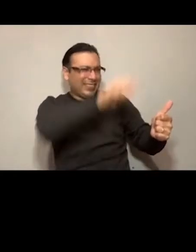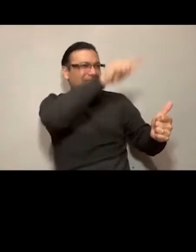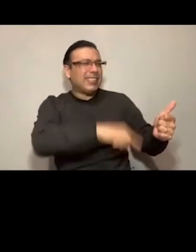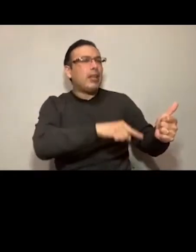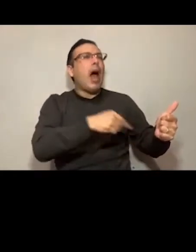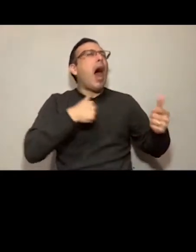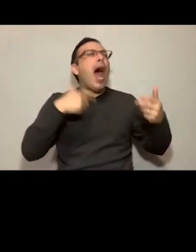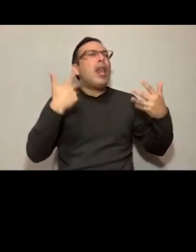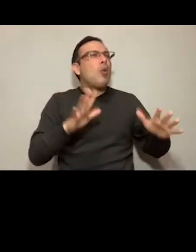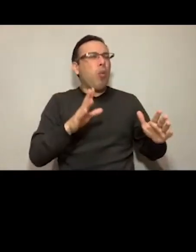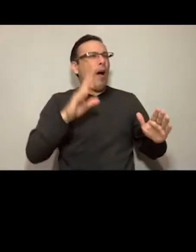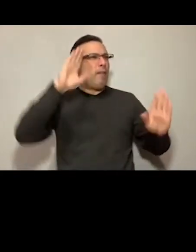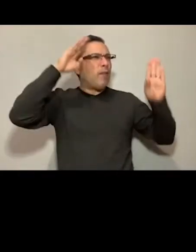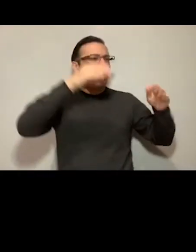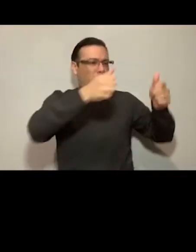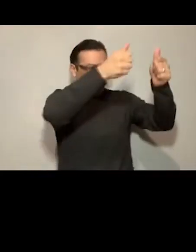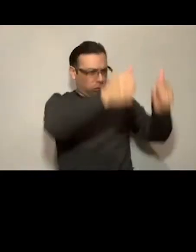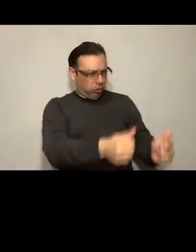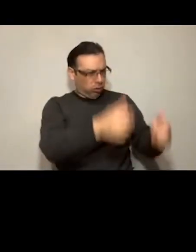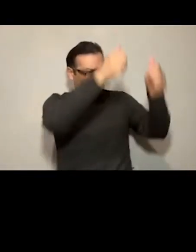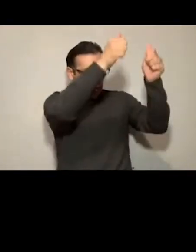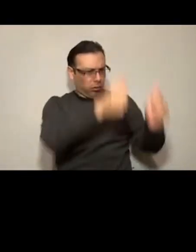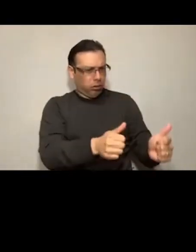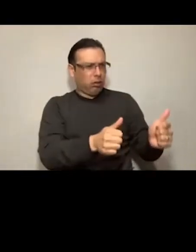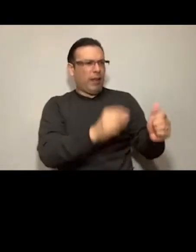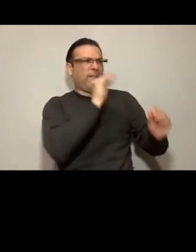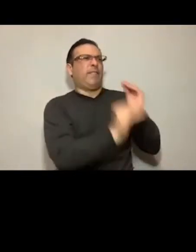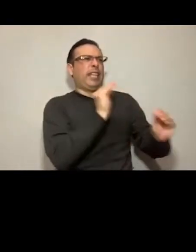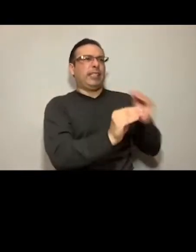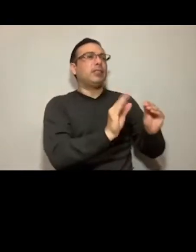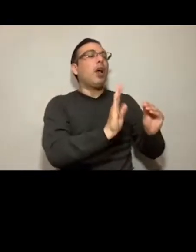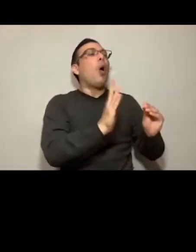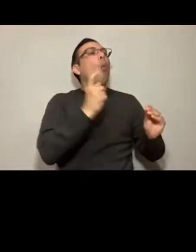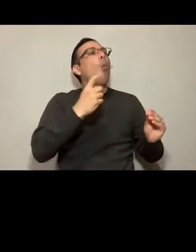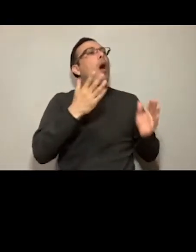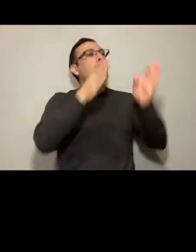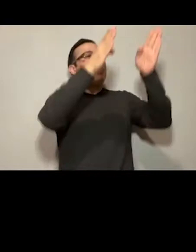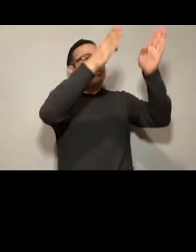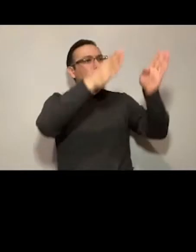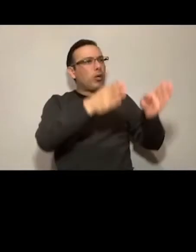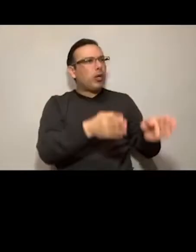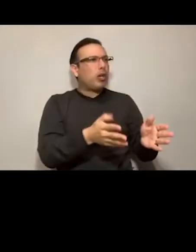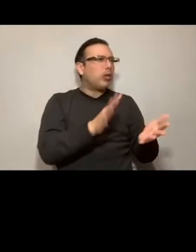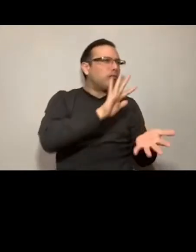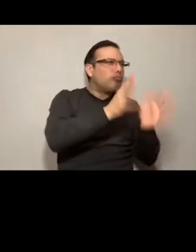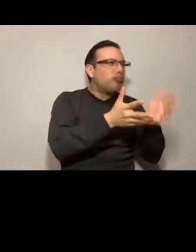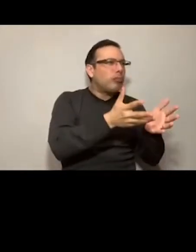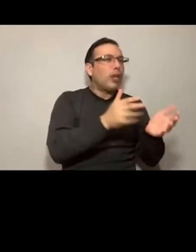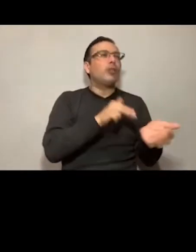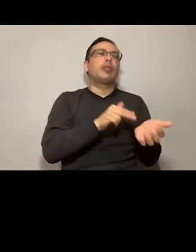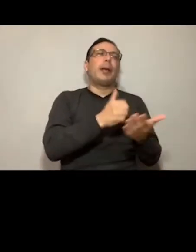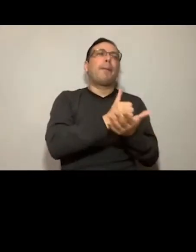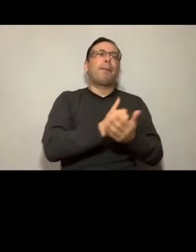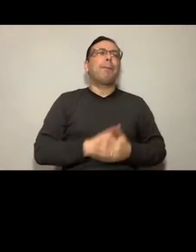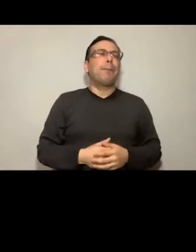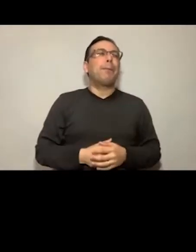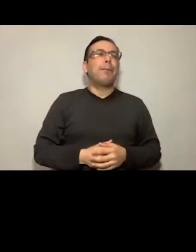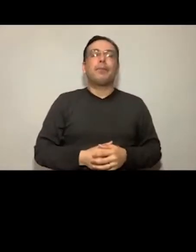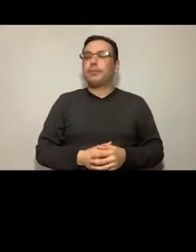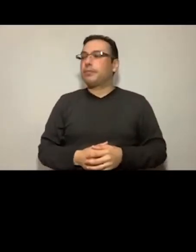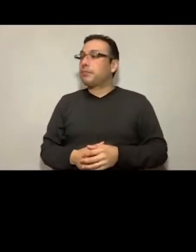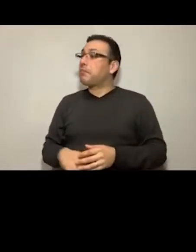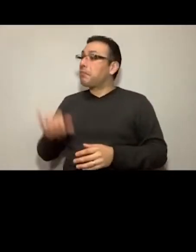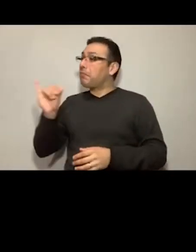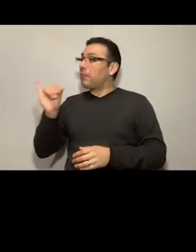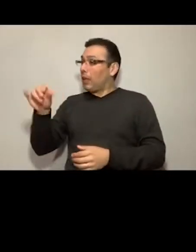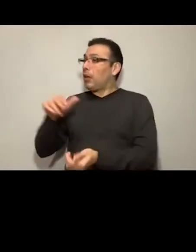they were a disease process. I wanted to treat them as a person. So nursing fit right in there. So do you think then, as a